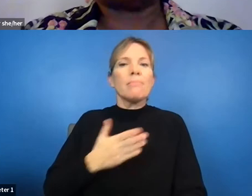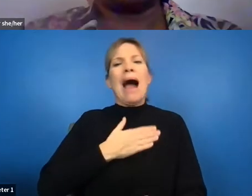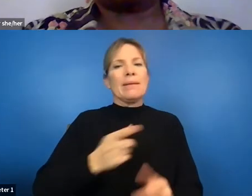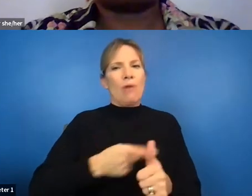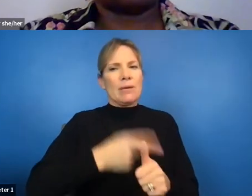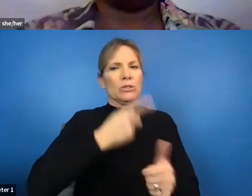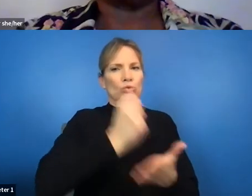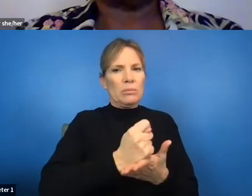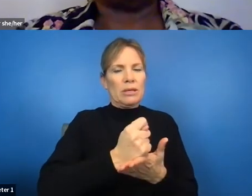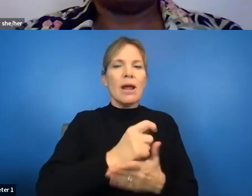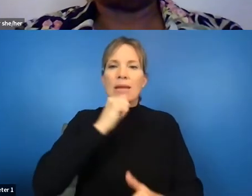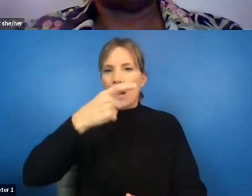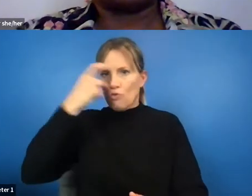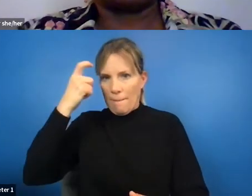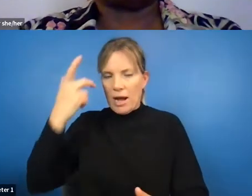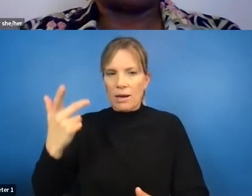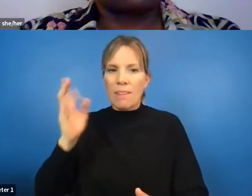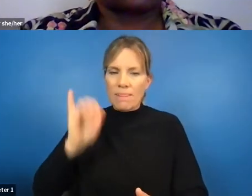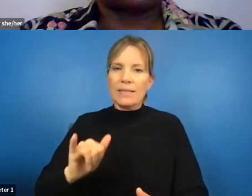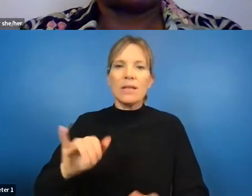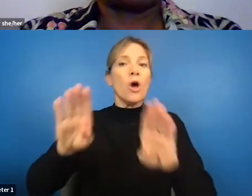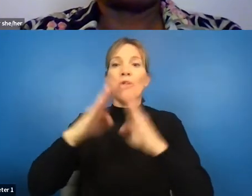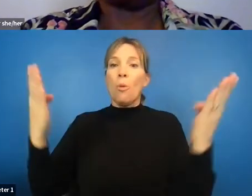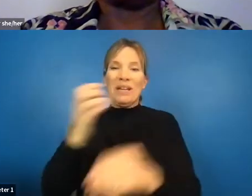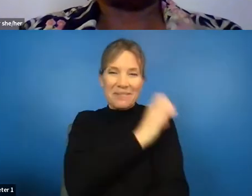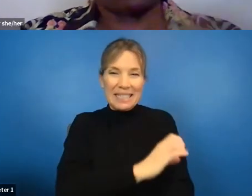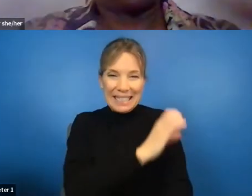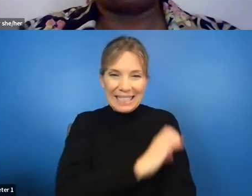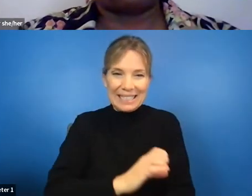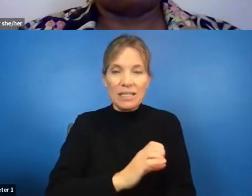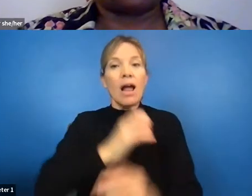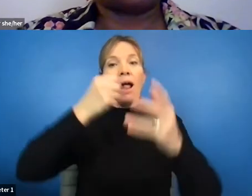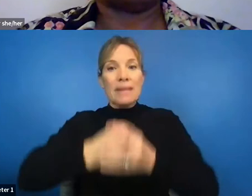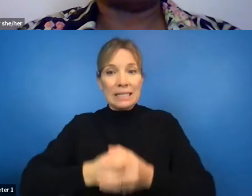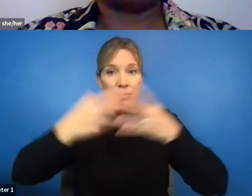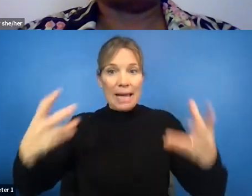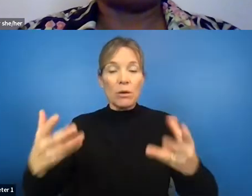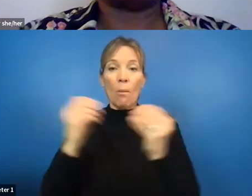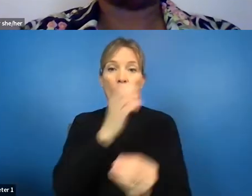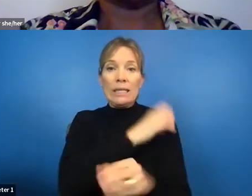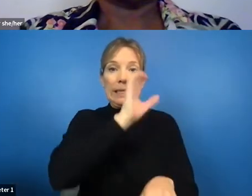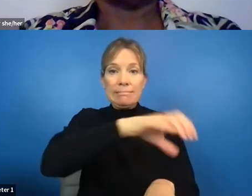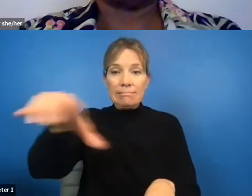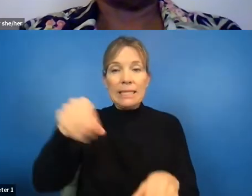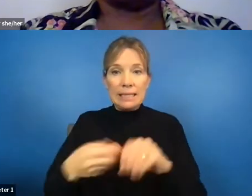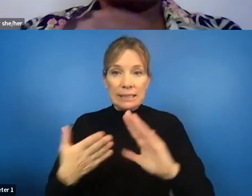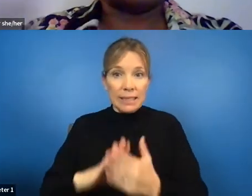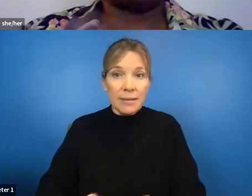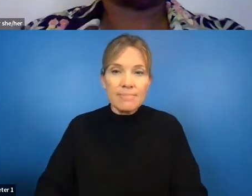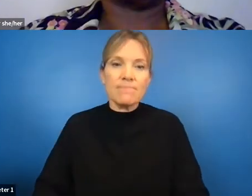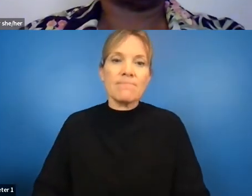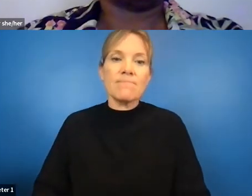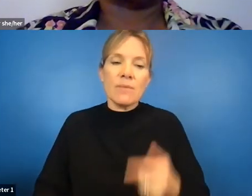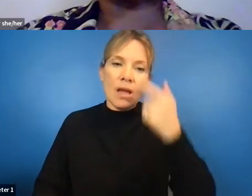and treatment not trauma is the opening of the clinics, expansion of the clinics citywide,